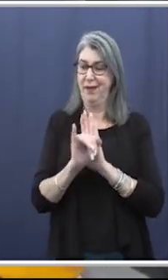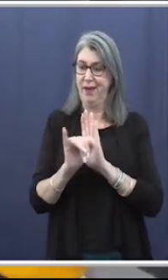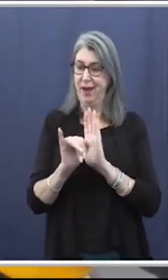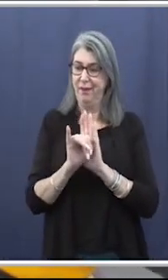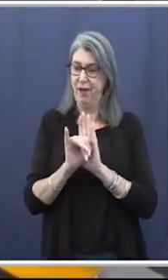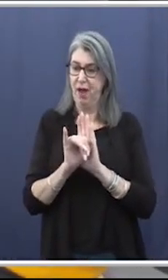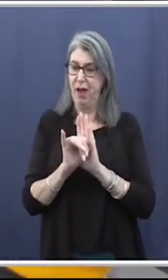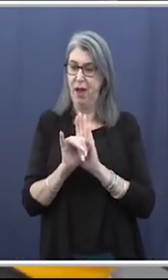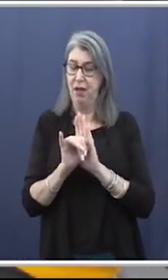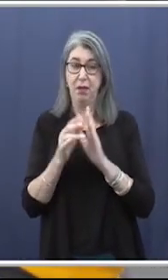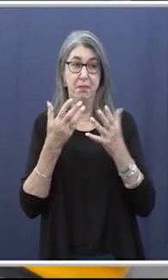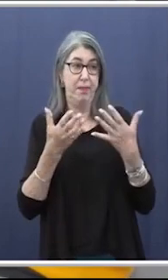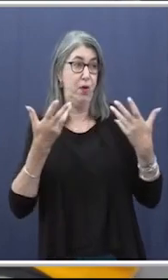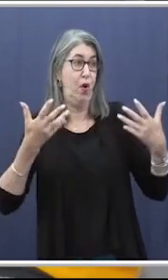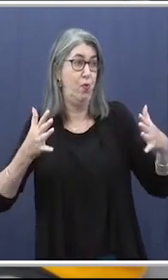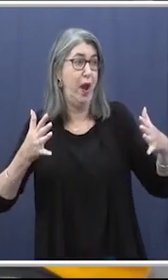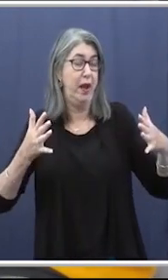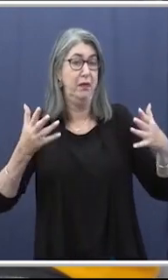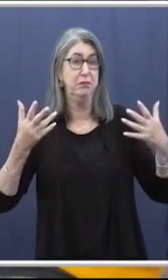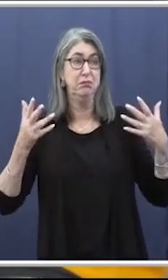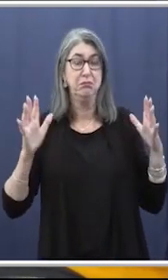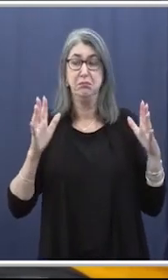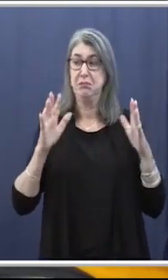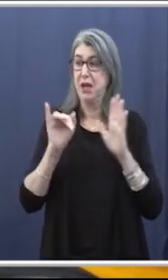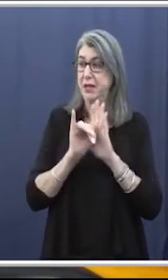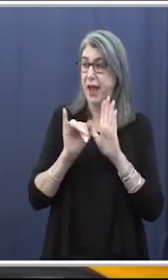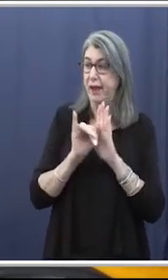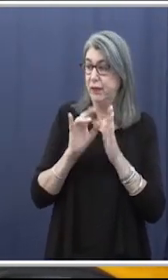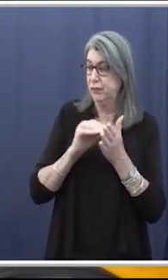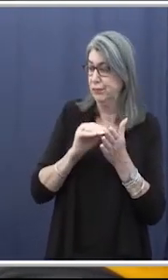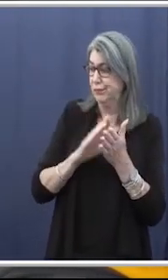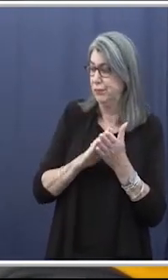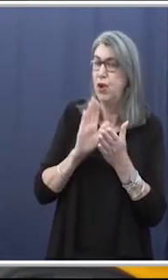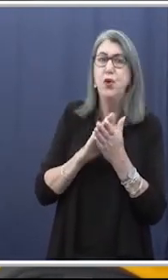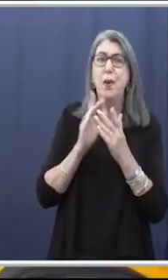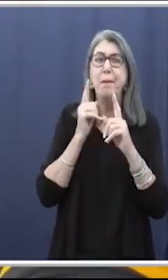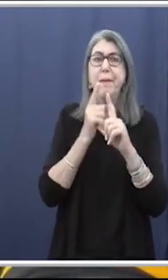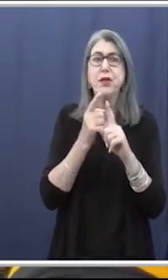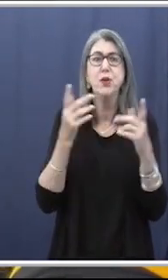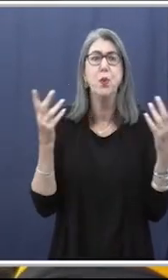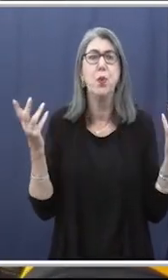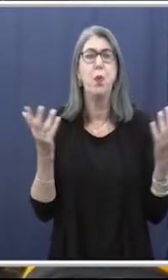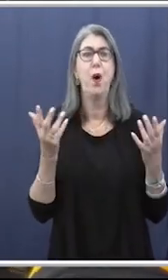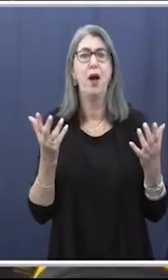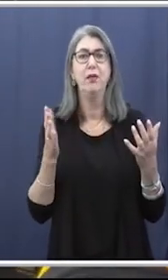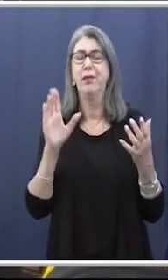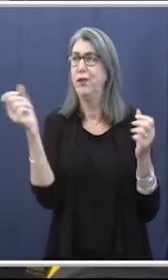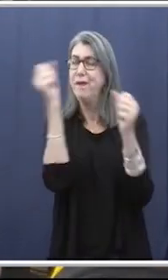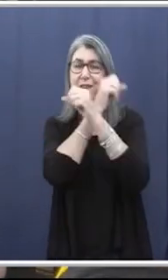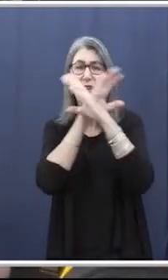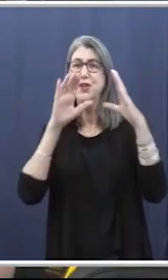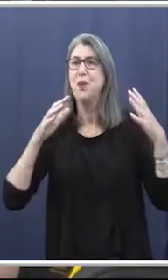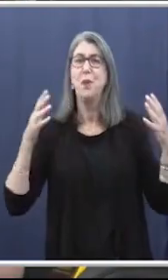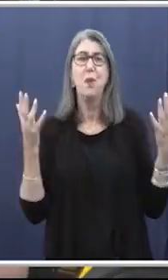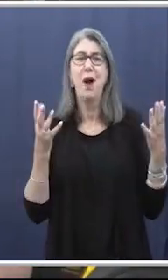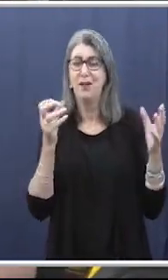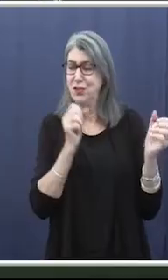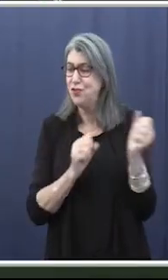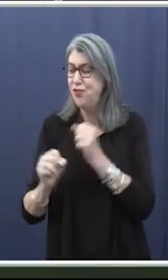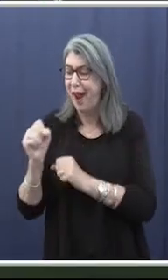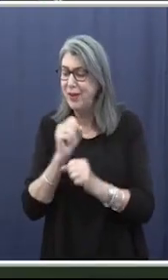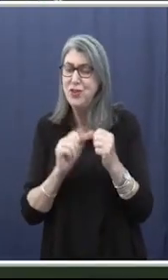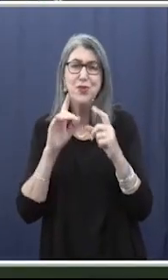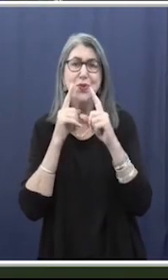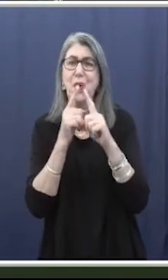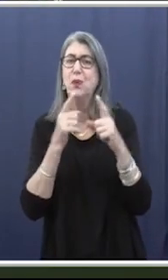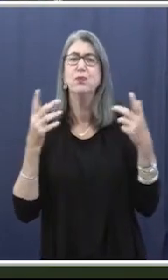identify, maybe already you have identified, it's written somewhere, what is your mission? What is your vision, strategies, and